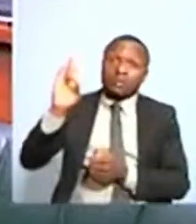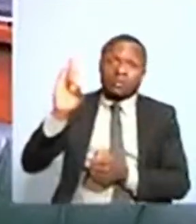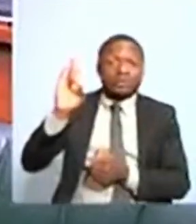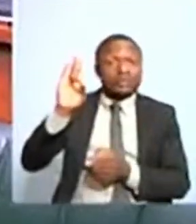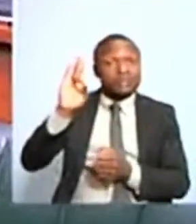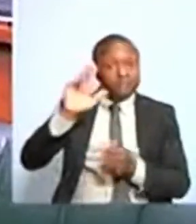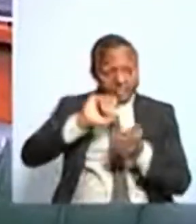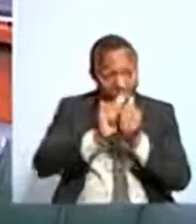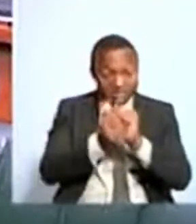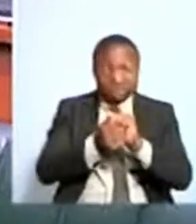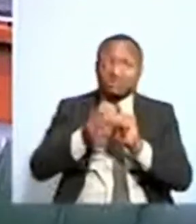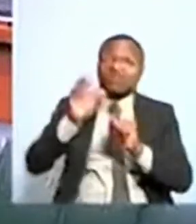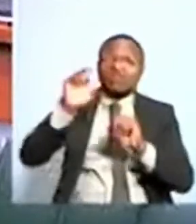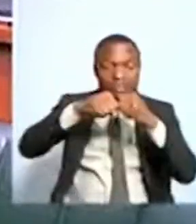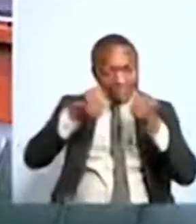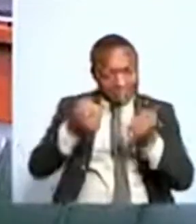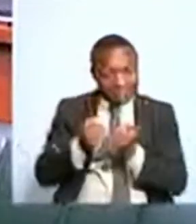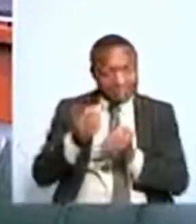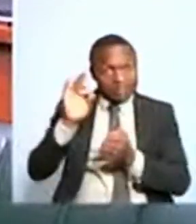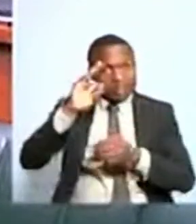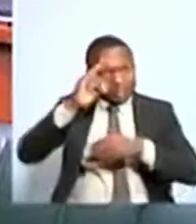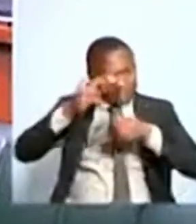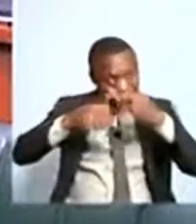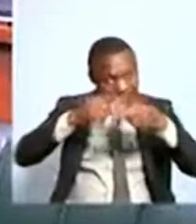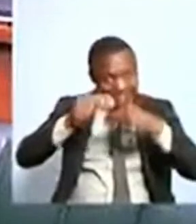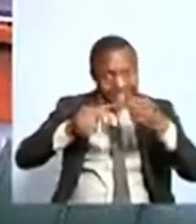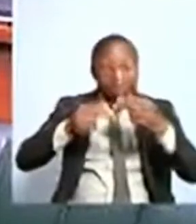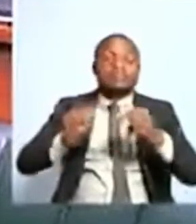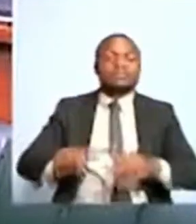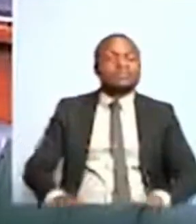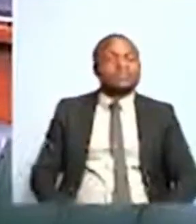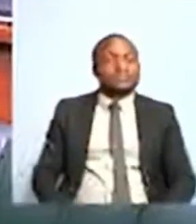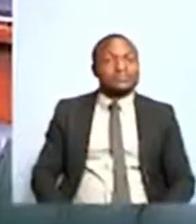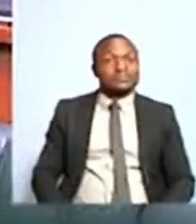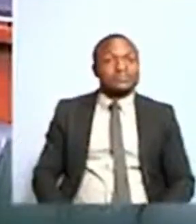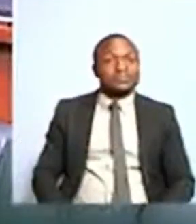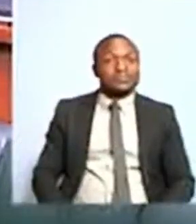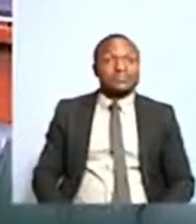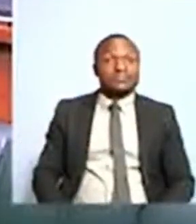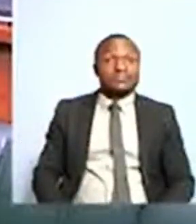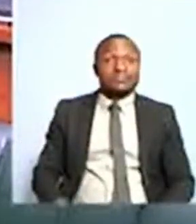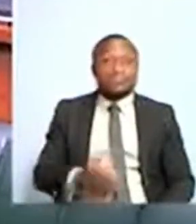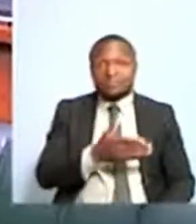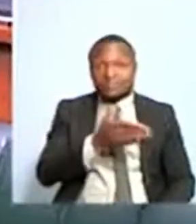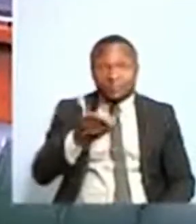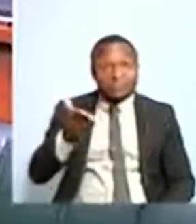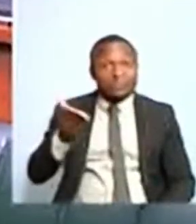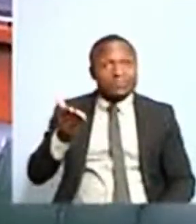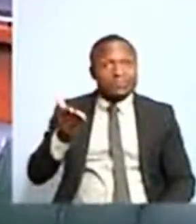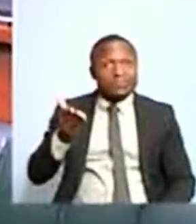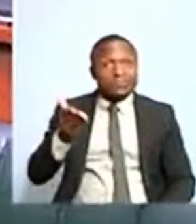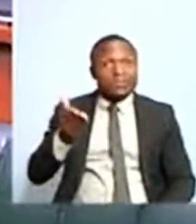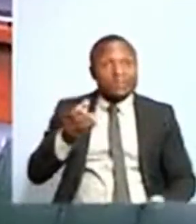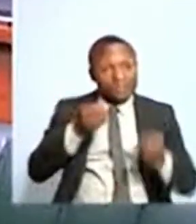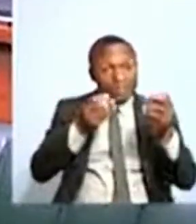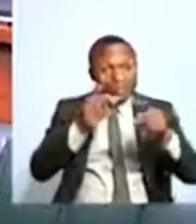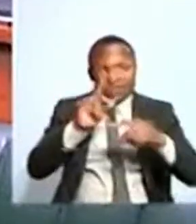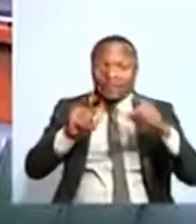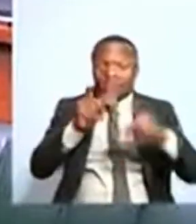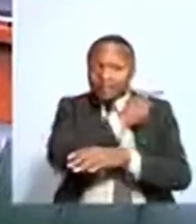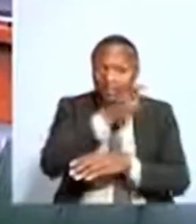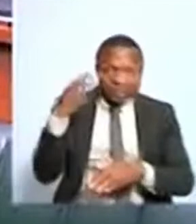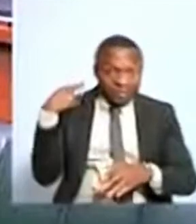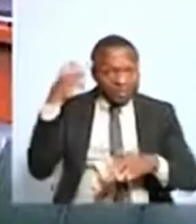Section 7, meaning that according to the norm in the Commonwealth Parliament, the clause